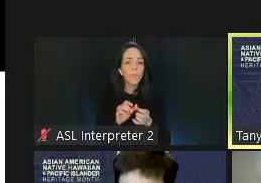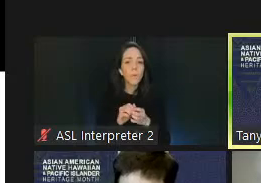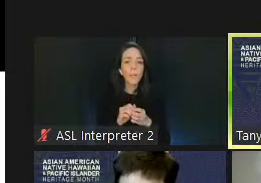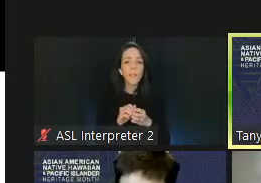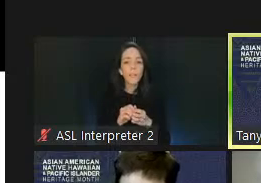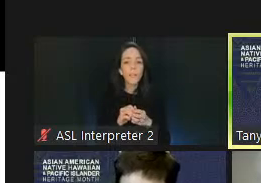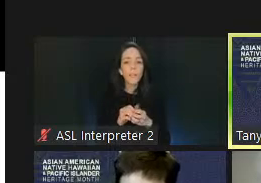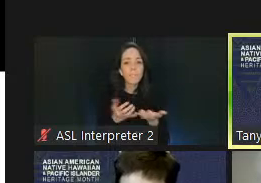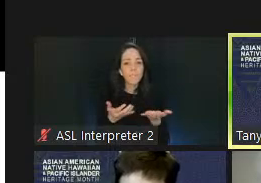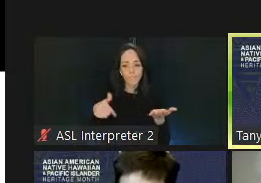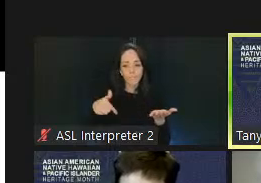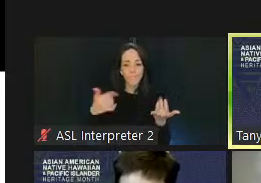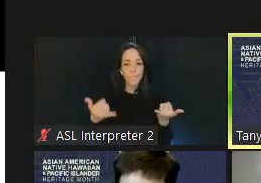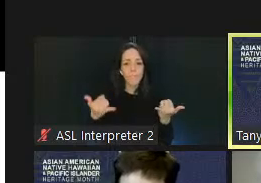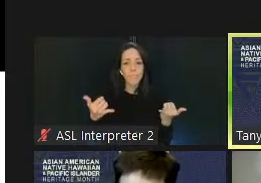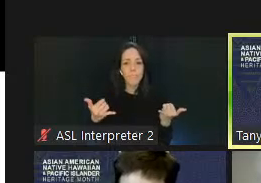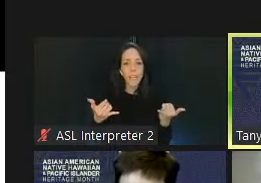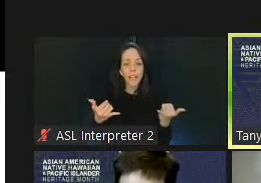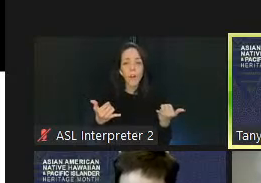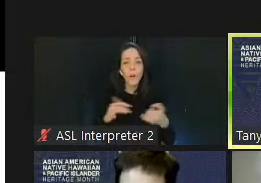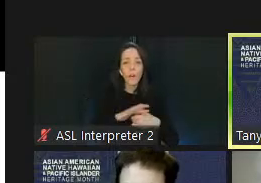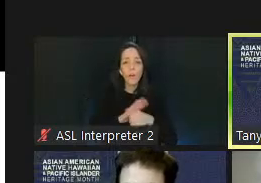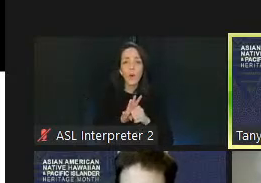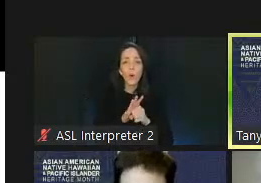of our pandemic response and recovery.